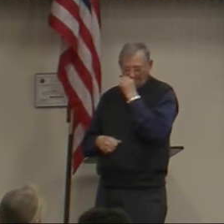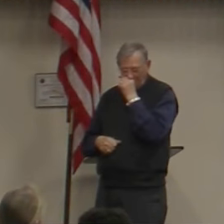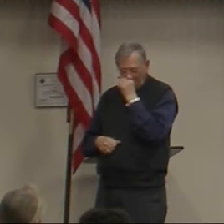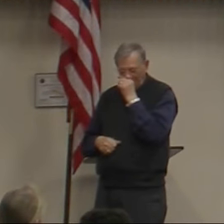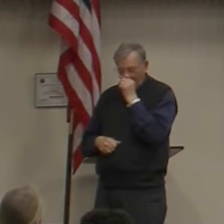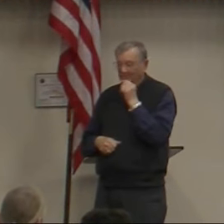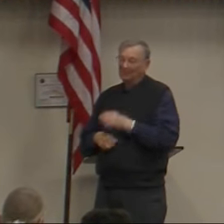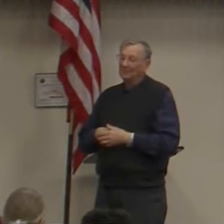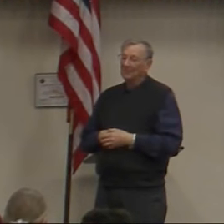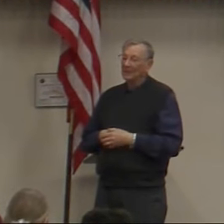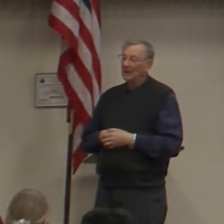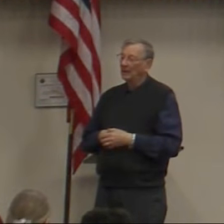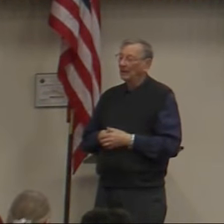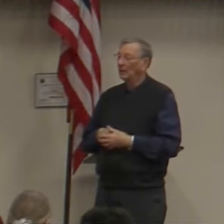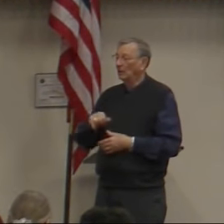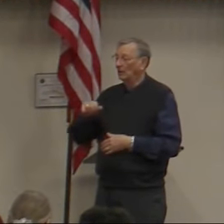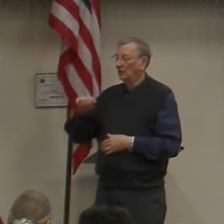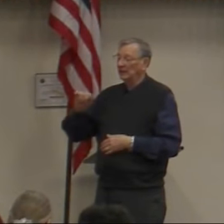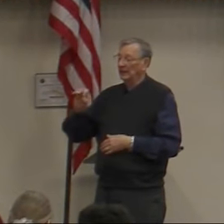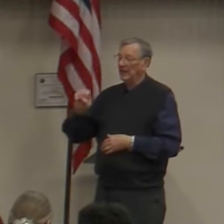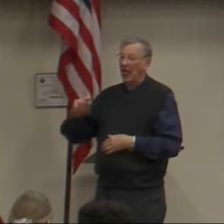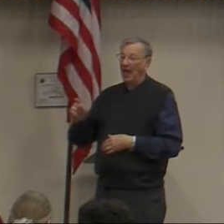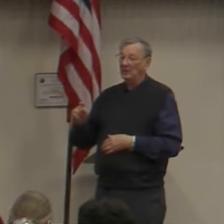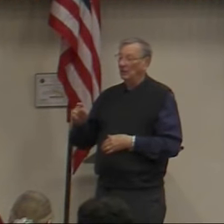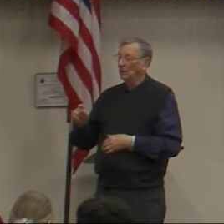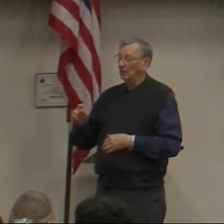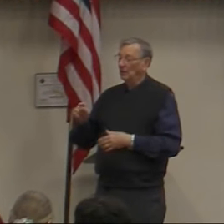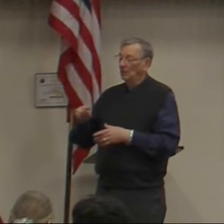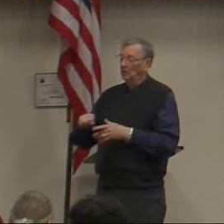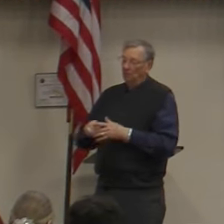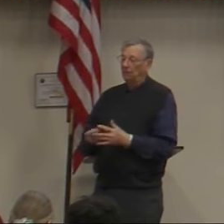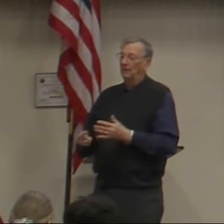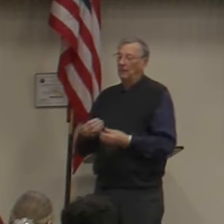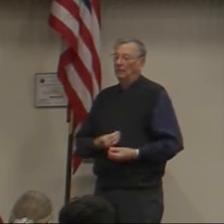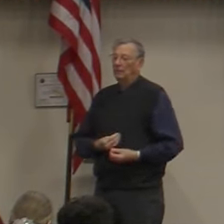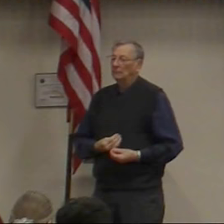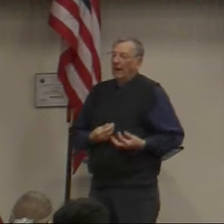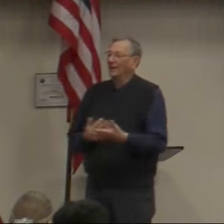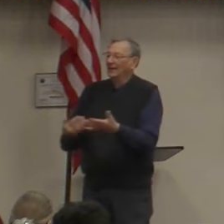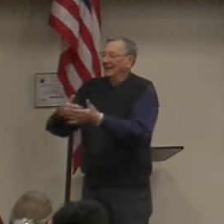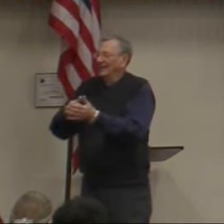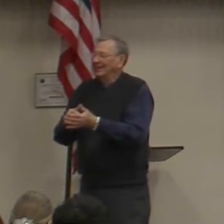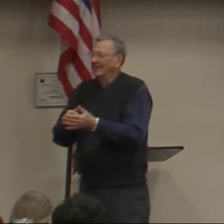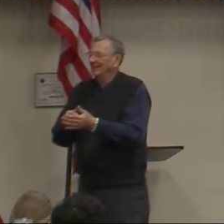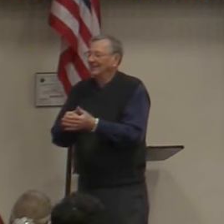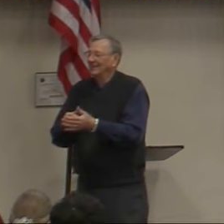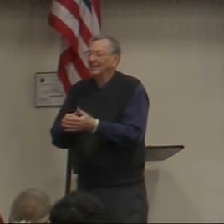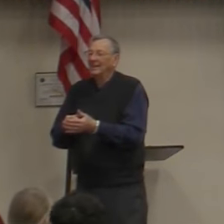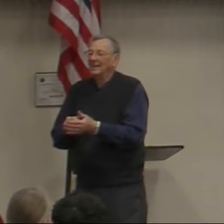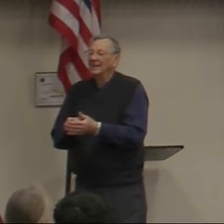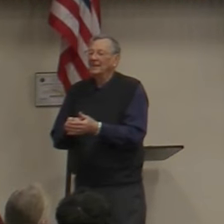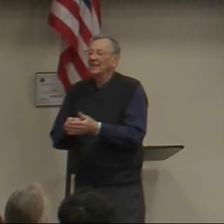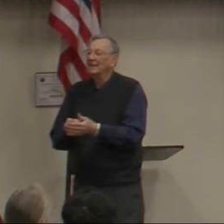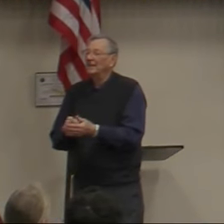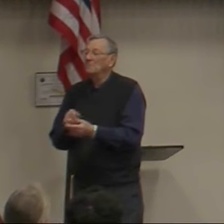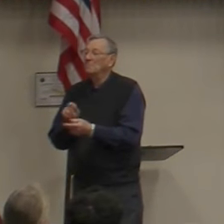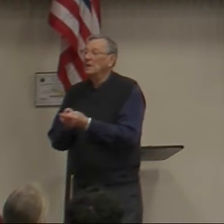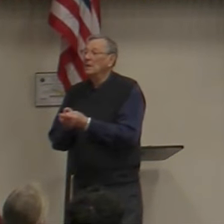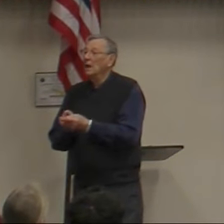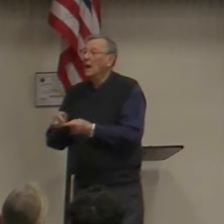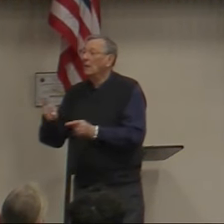He was reignited. What happens after this in the life of Elijah? He meets a guy named